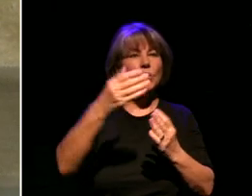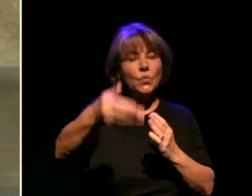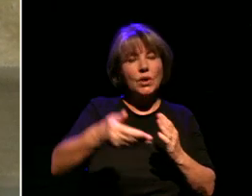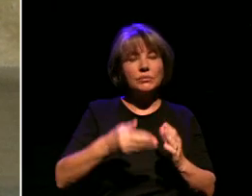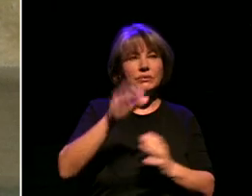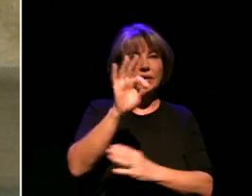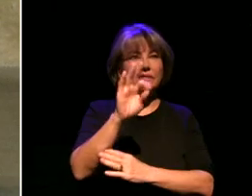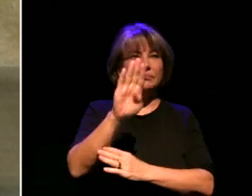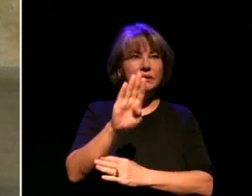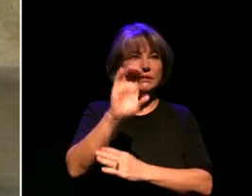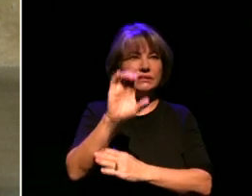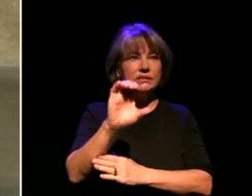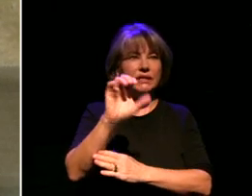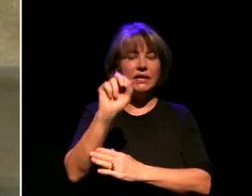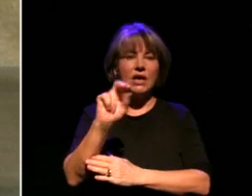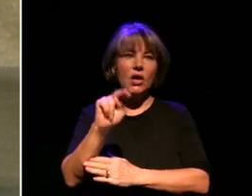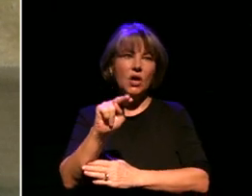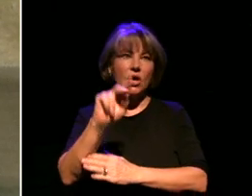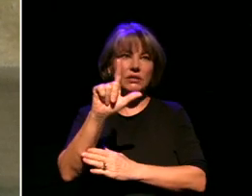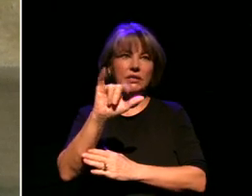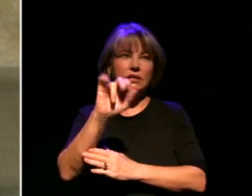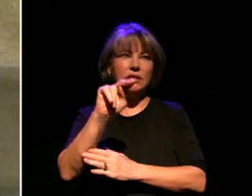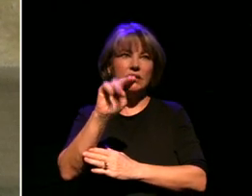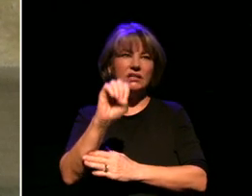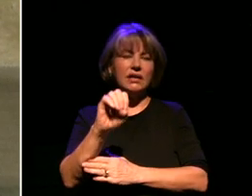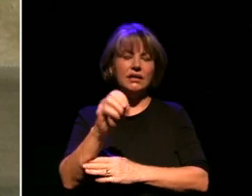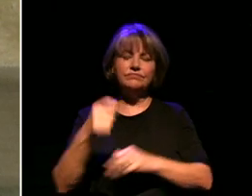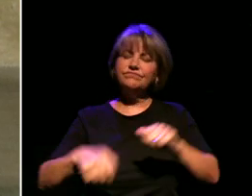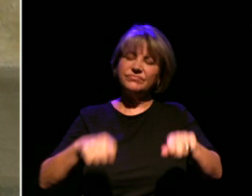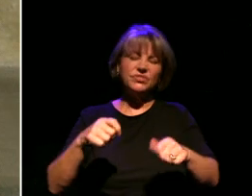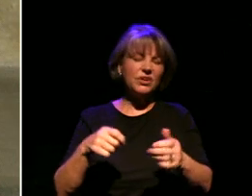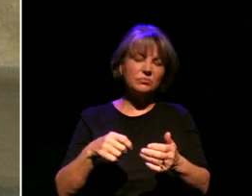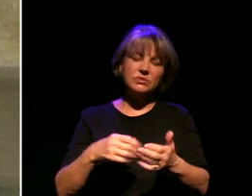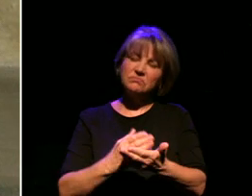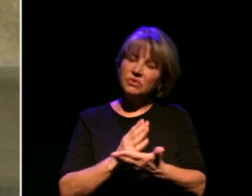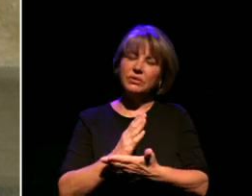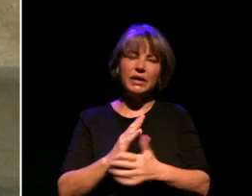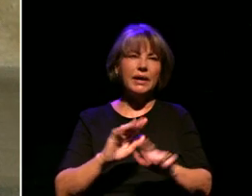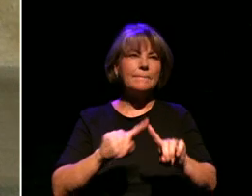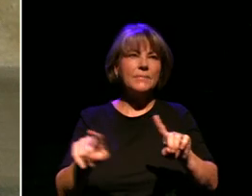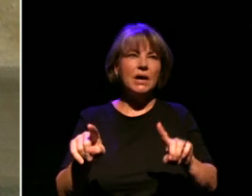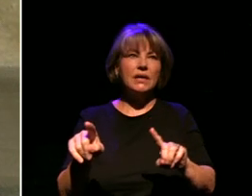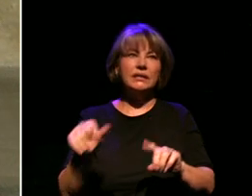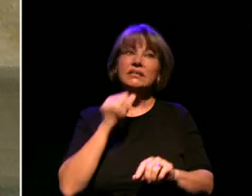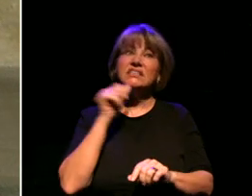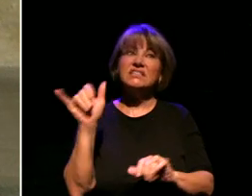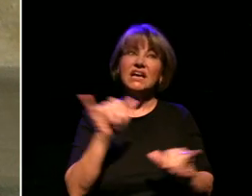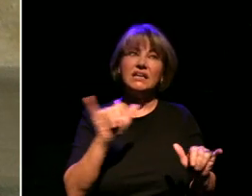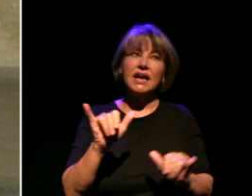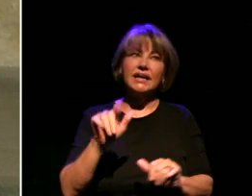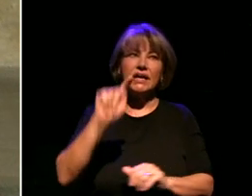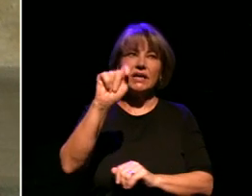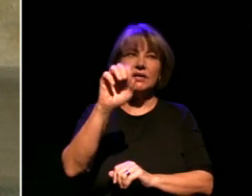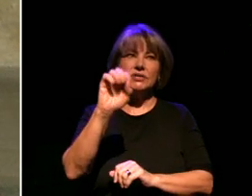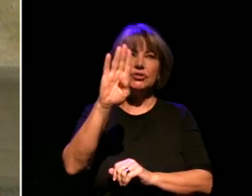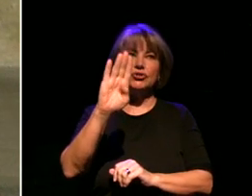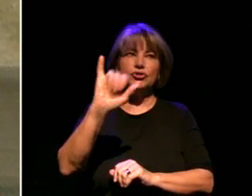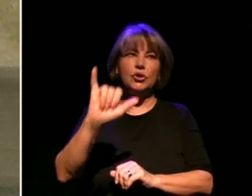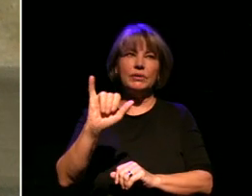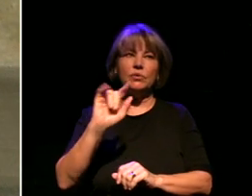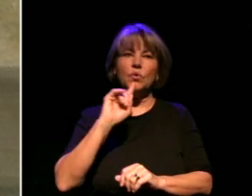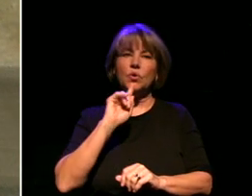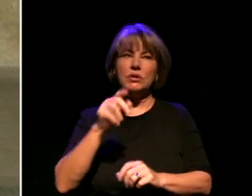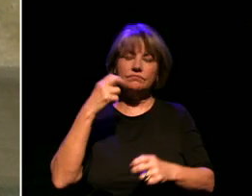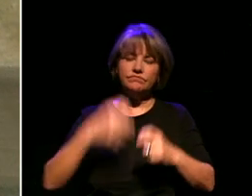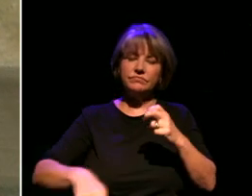know, you just heard the Fender, and the drums are okay, but they don't hold a candle to the drumming of Toby, or Tenacious T, as we call him, who studied at the Jack